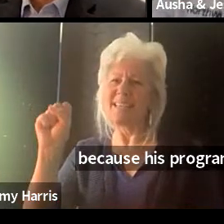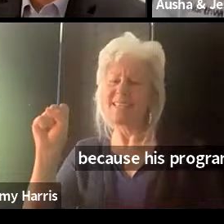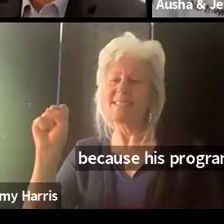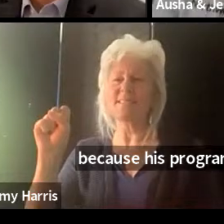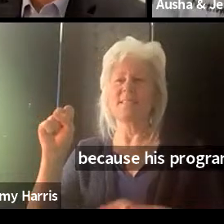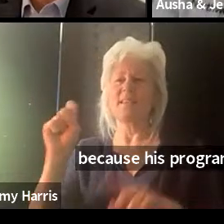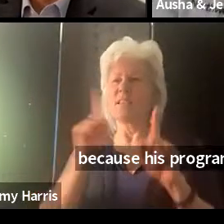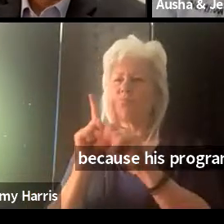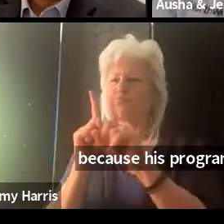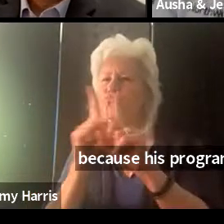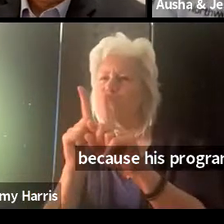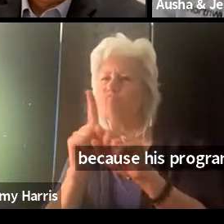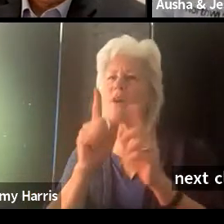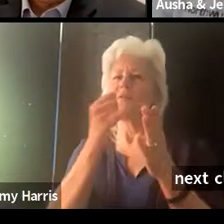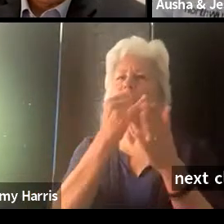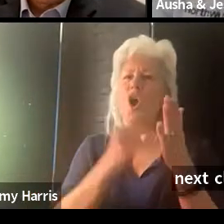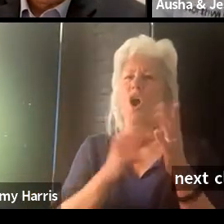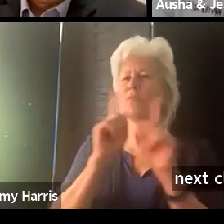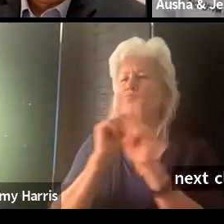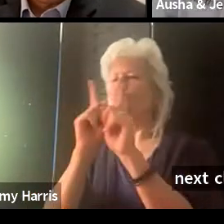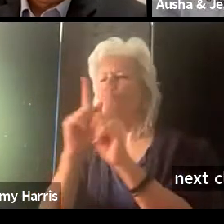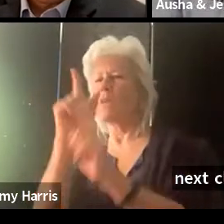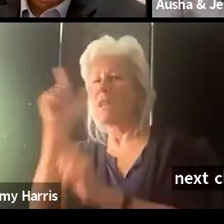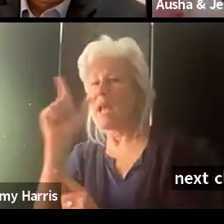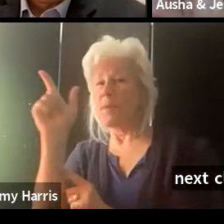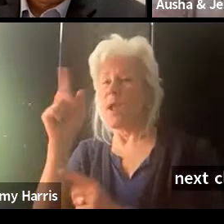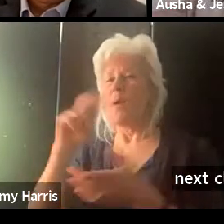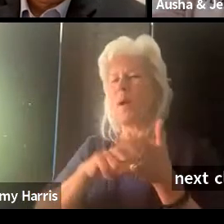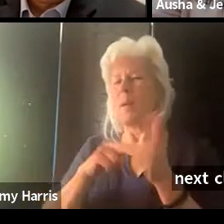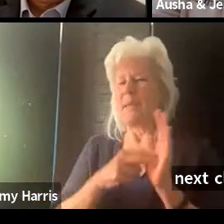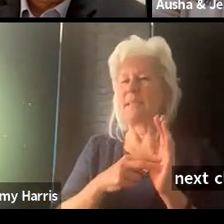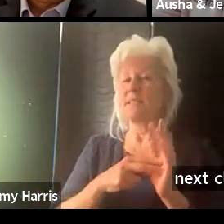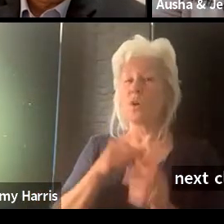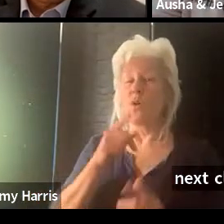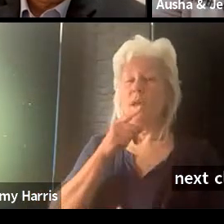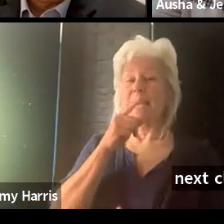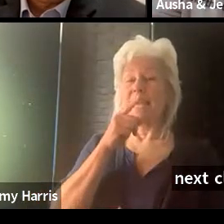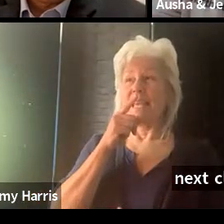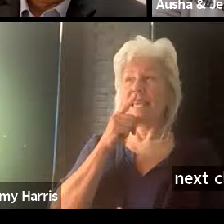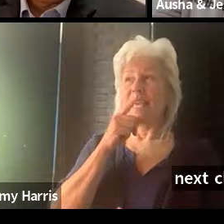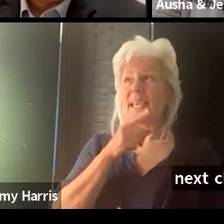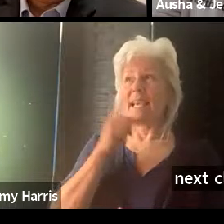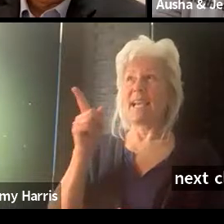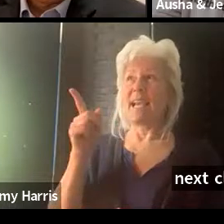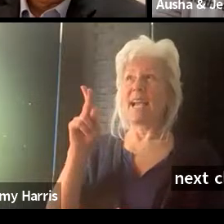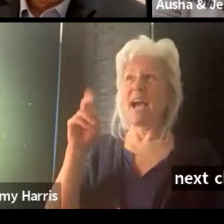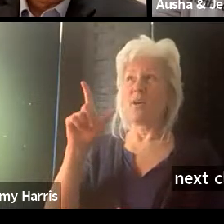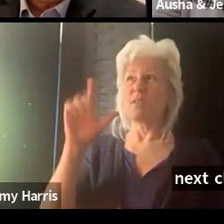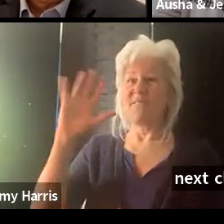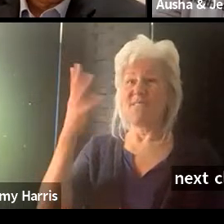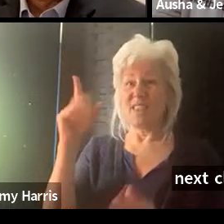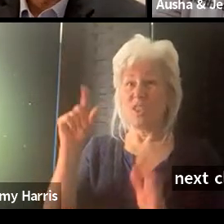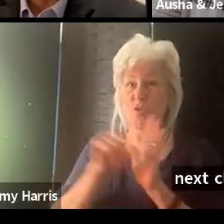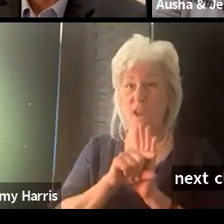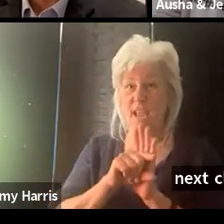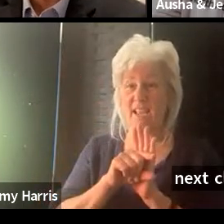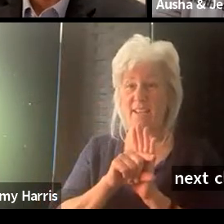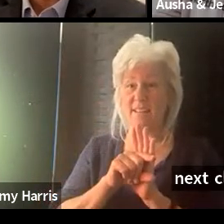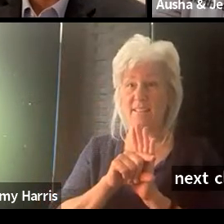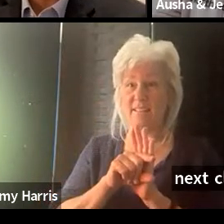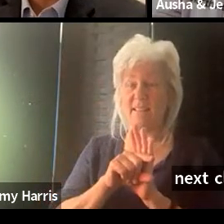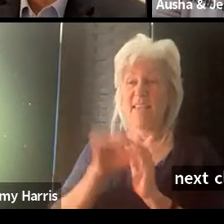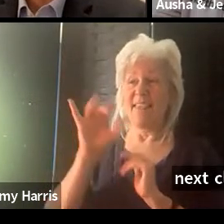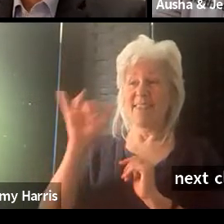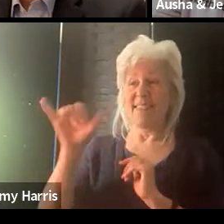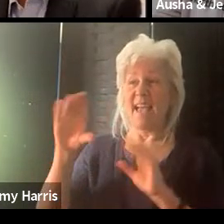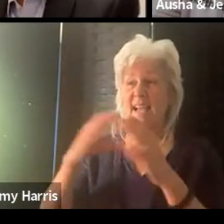for library. And what I mean by buddies is this. So he was in fifth grade. So his fifth grade class was paired up